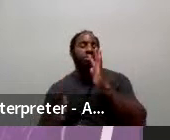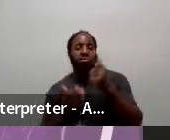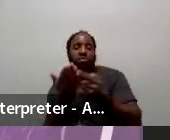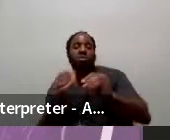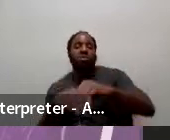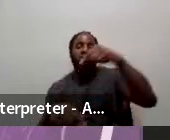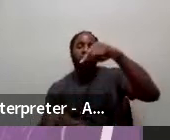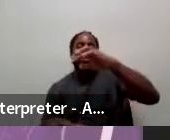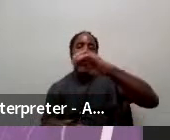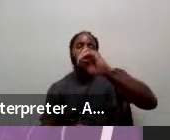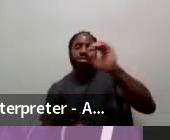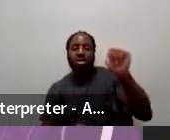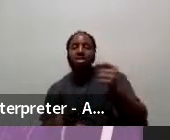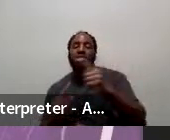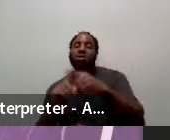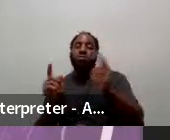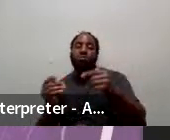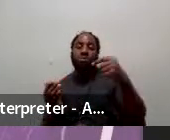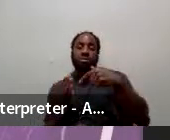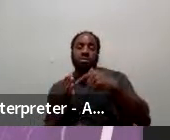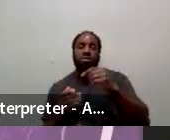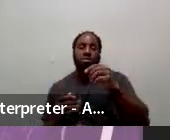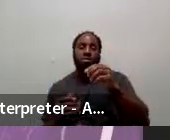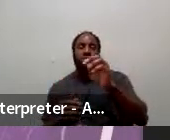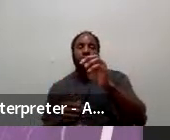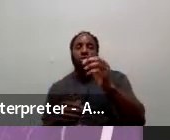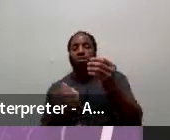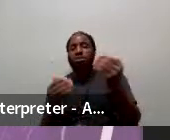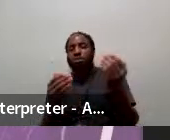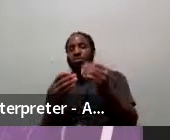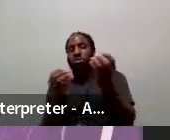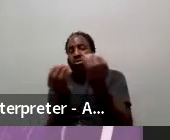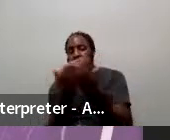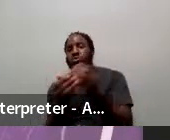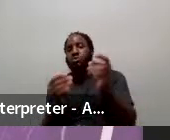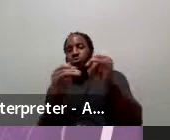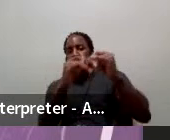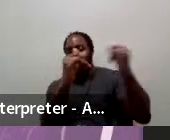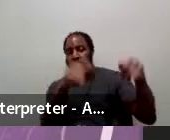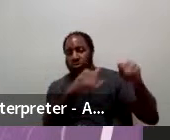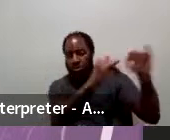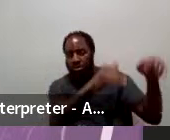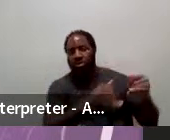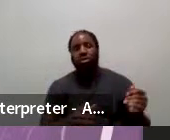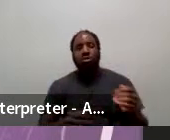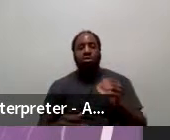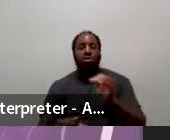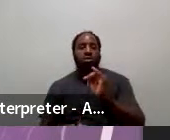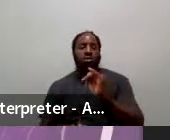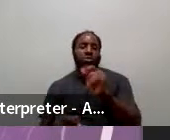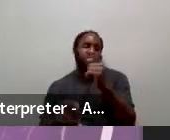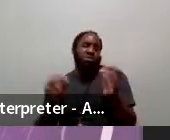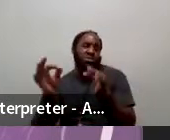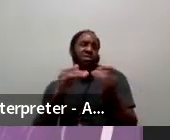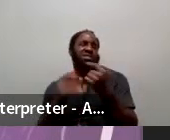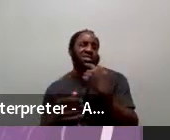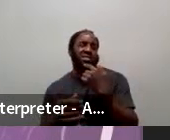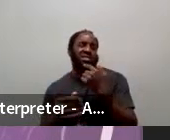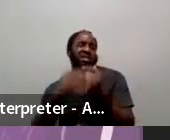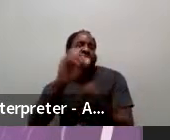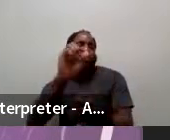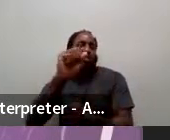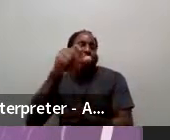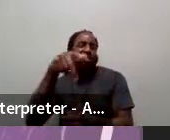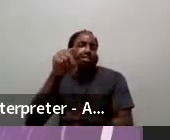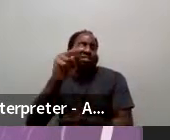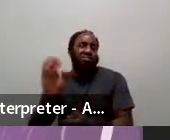but these rezonings you describe as a spine. You know, our housing crisis, our affordable